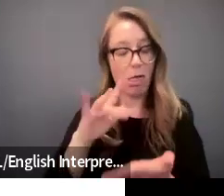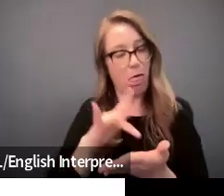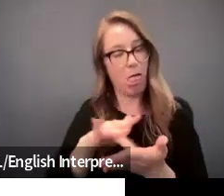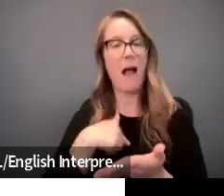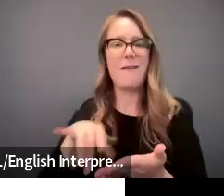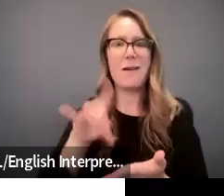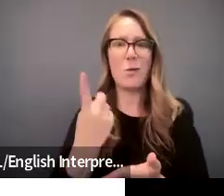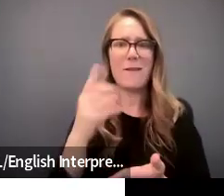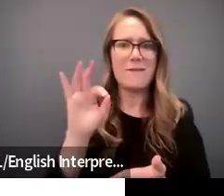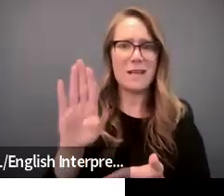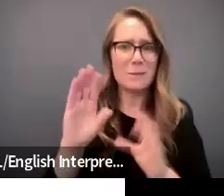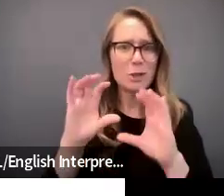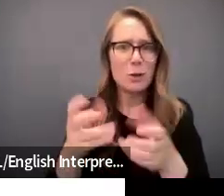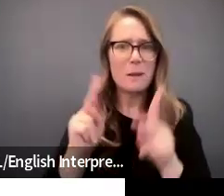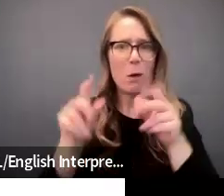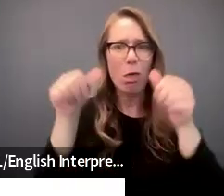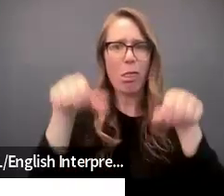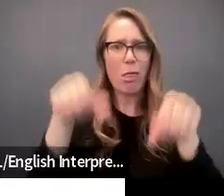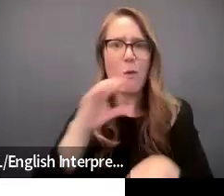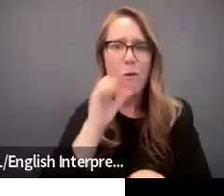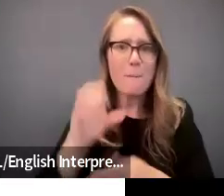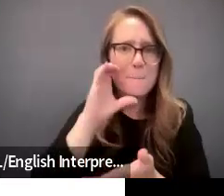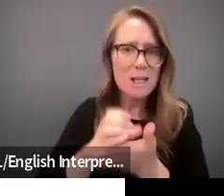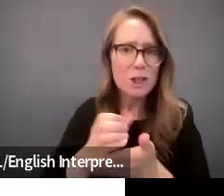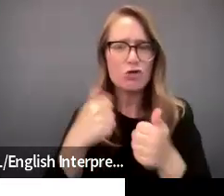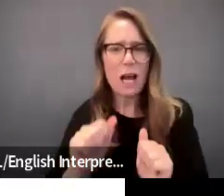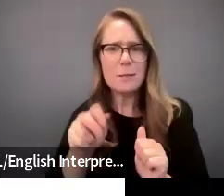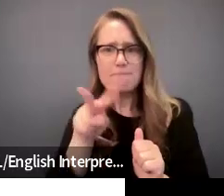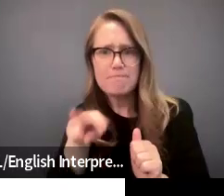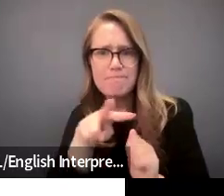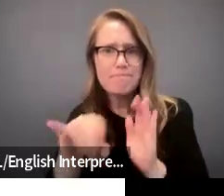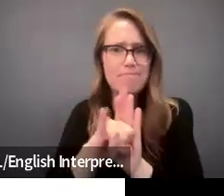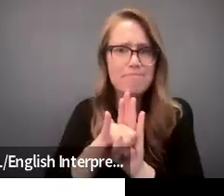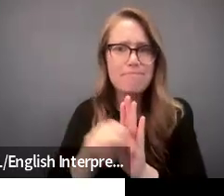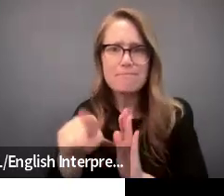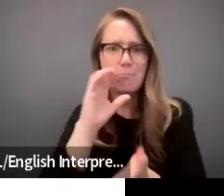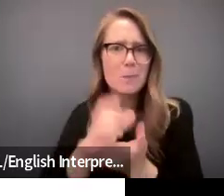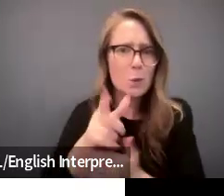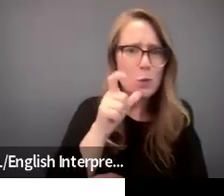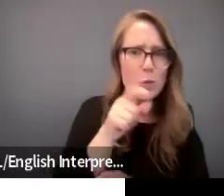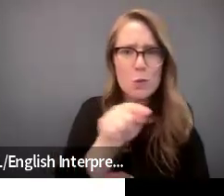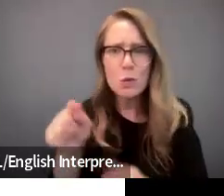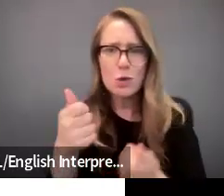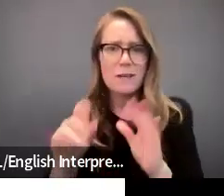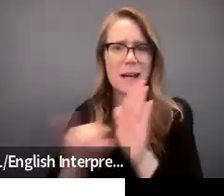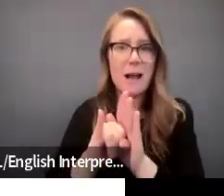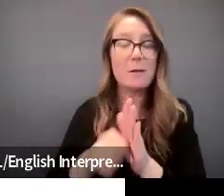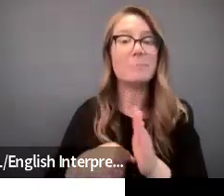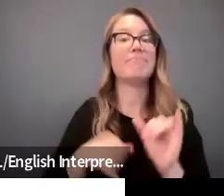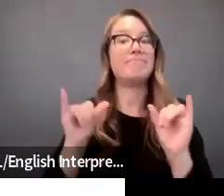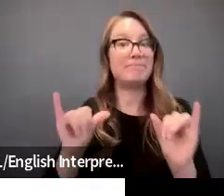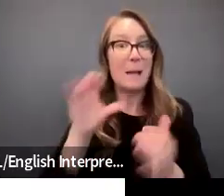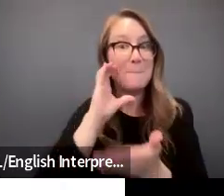Facebook group where people were posting old pictures and trying to identify who was in this picture. Come to find out,